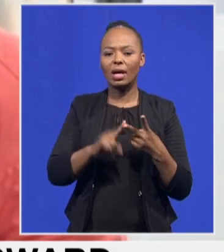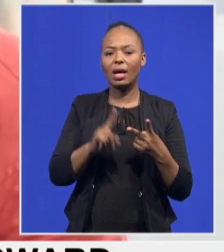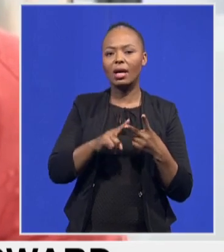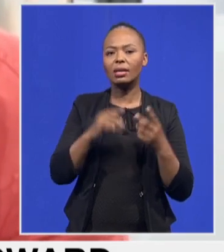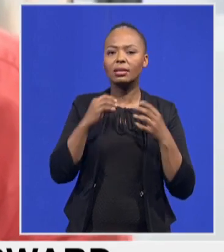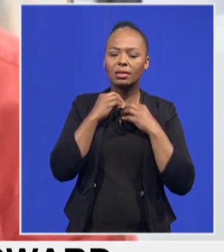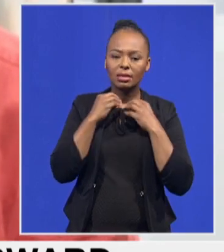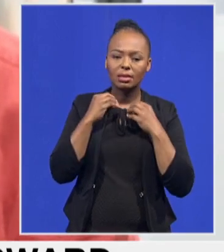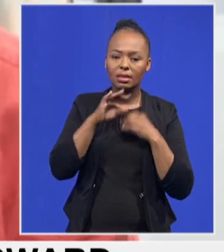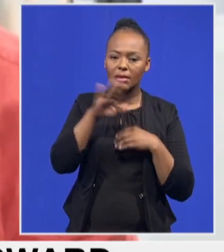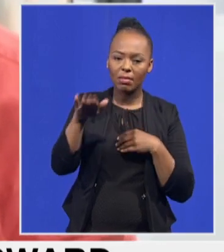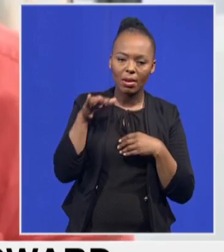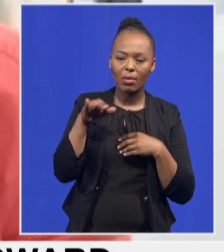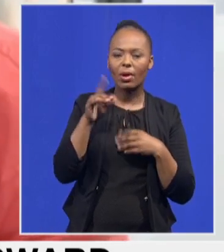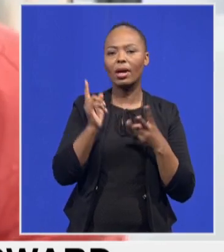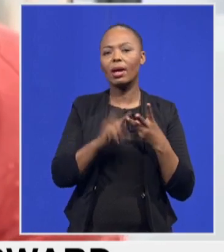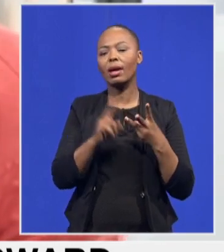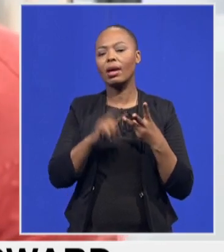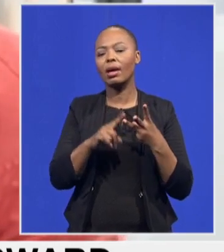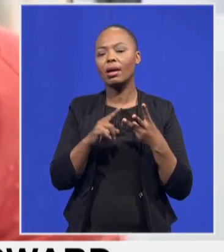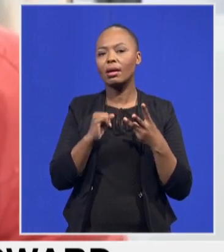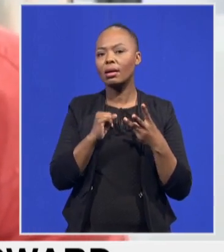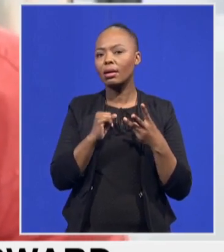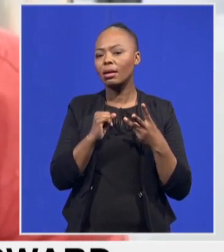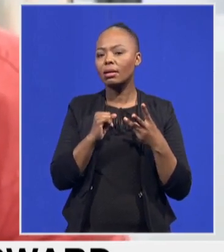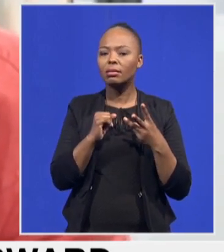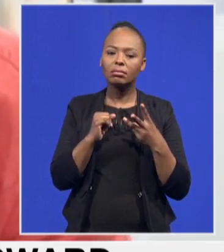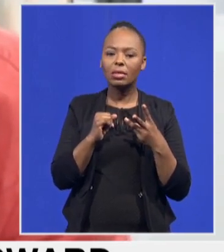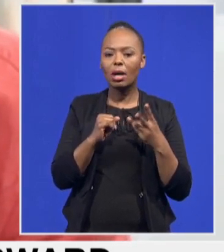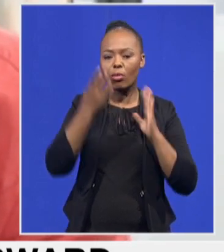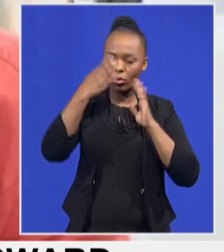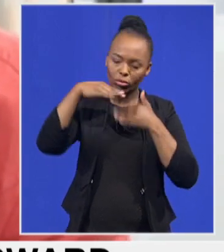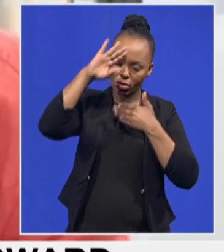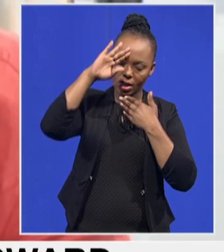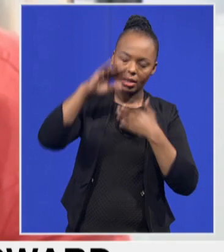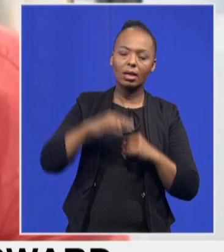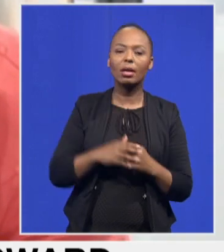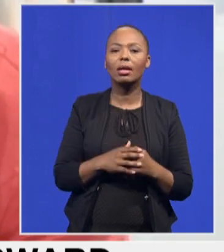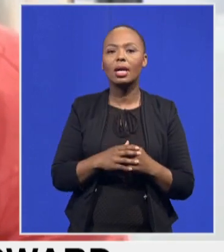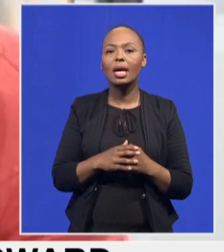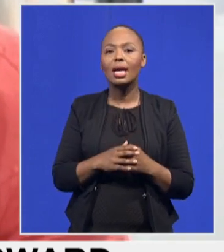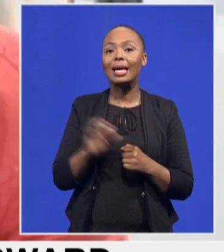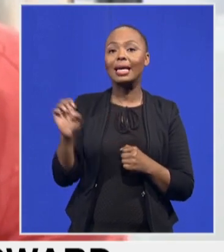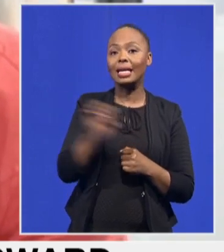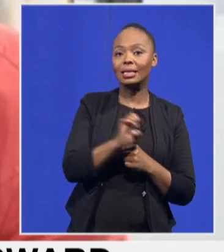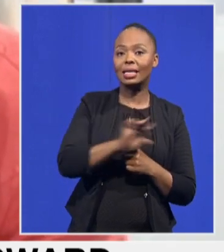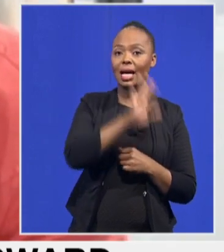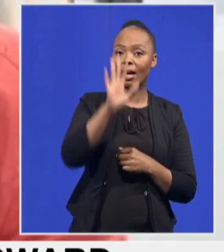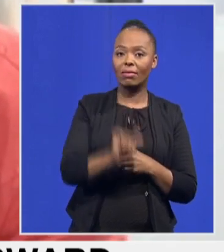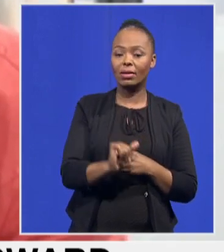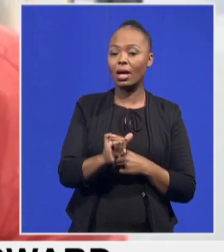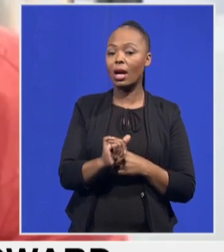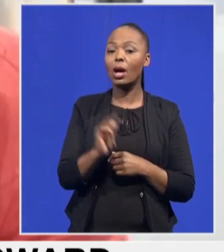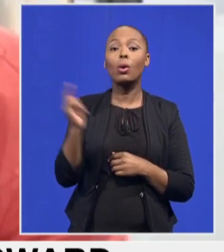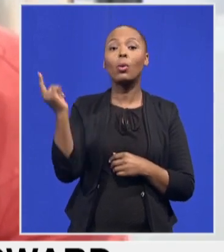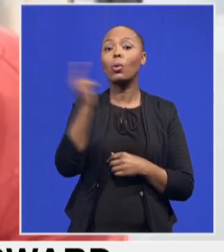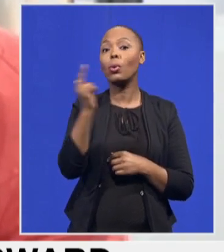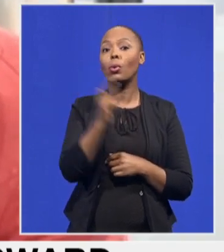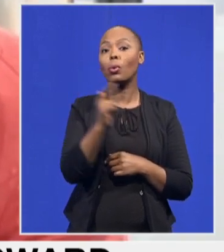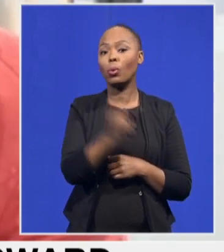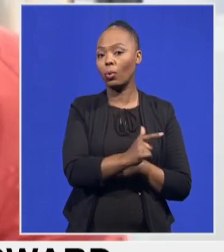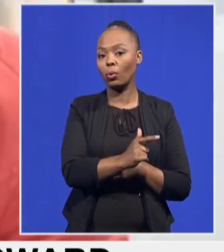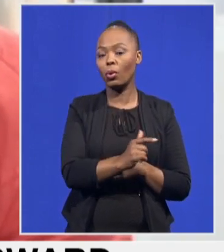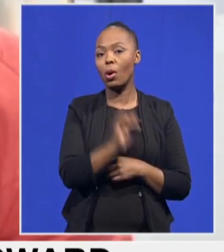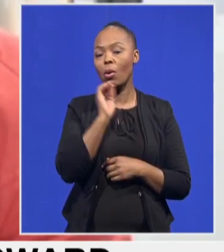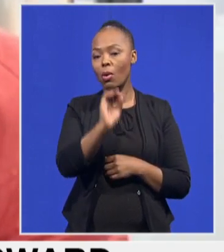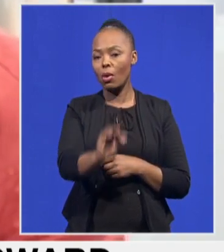Zimbabwe, and Botswana. East Africa has got a great potential, and it's amazing that even if people go